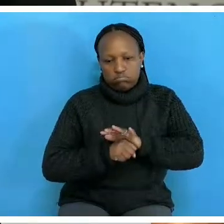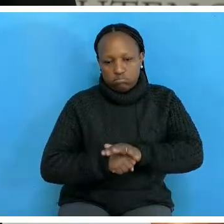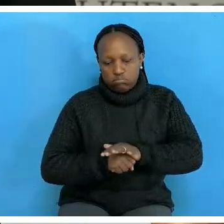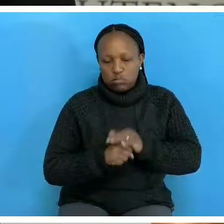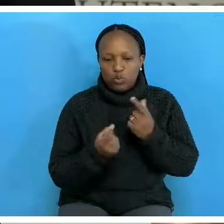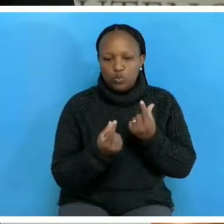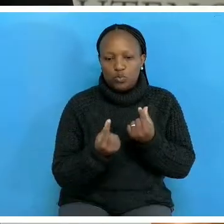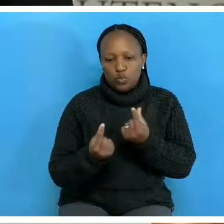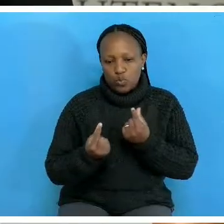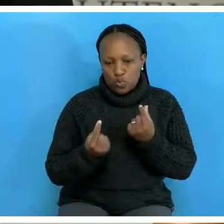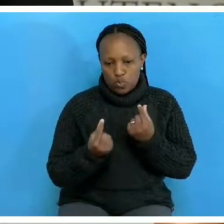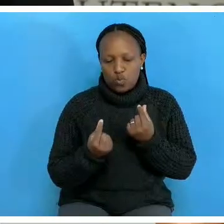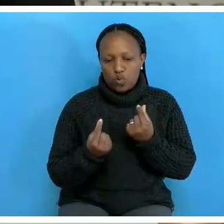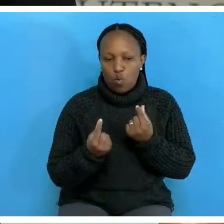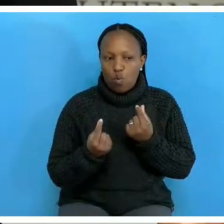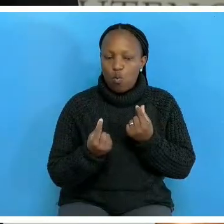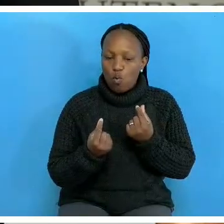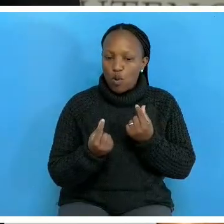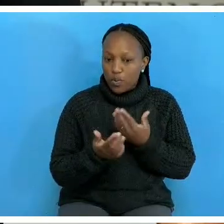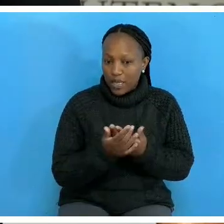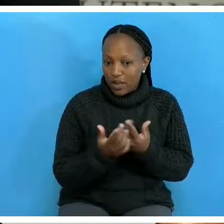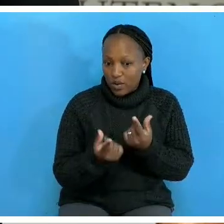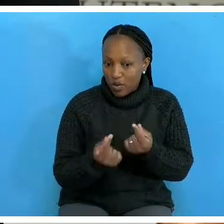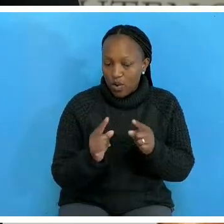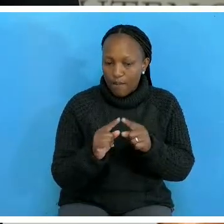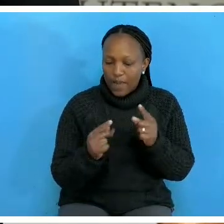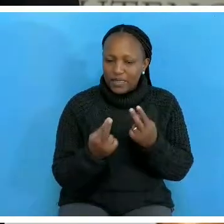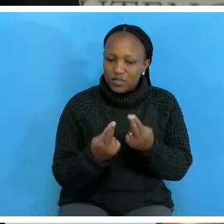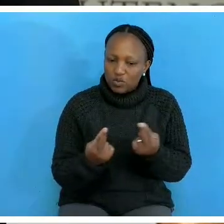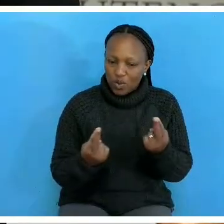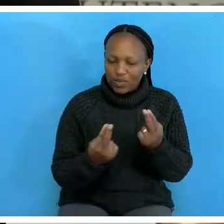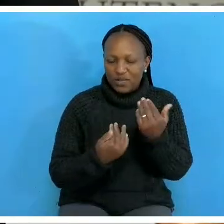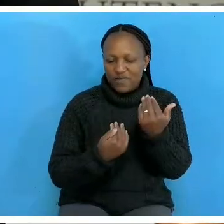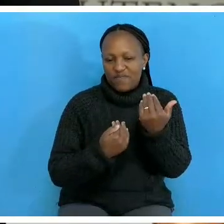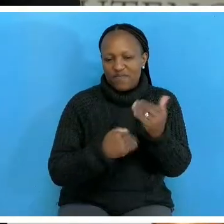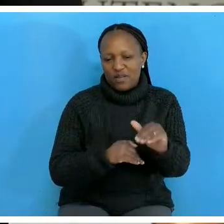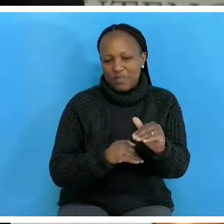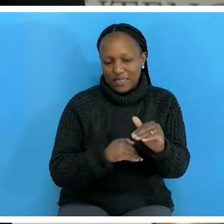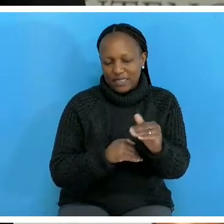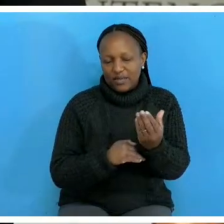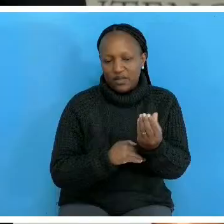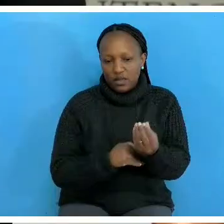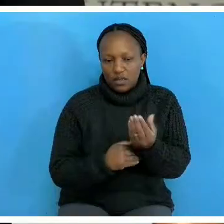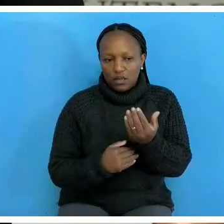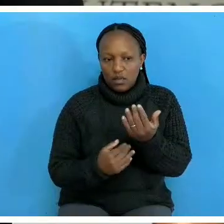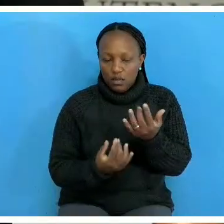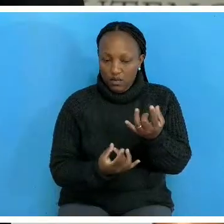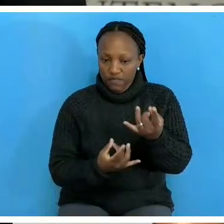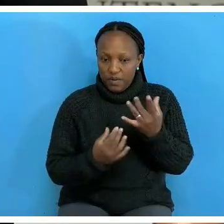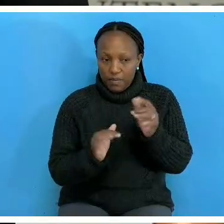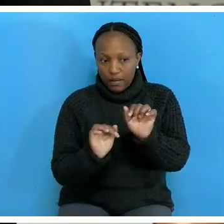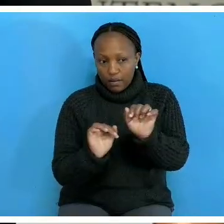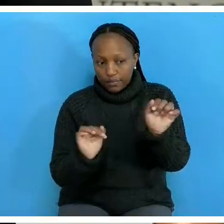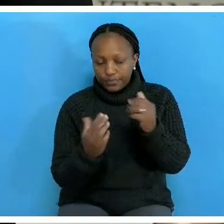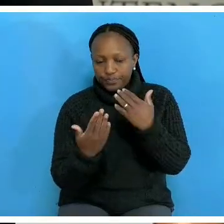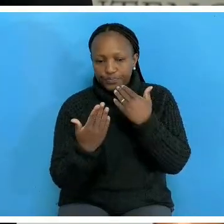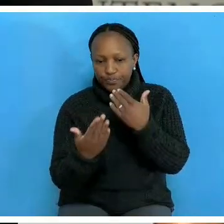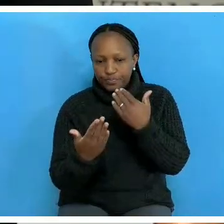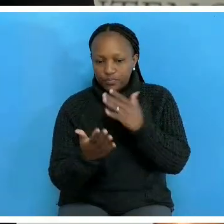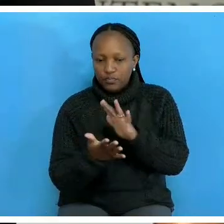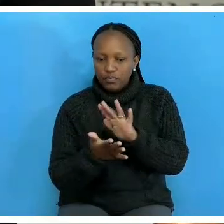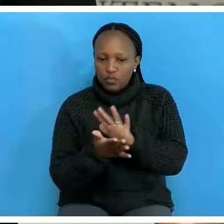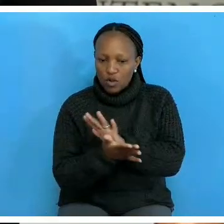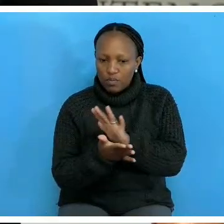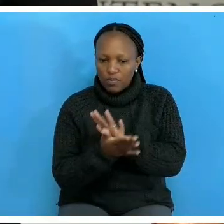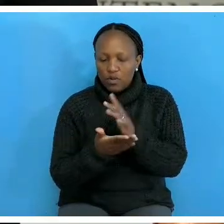as much as we can with limited resources. But thank you for your feedback. We take it seriously. We appreciate it. It helps us